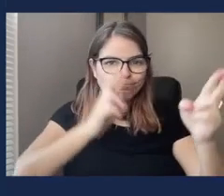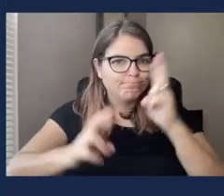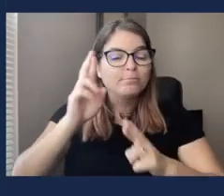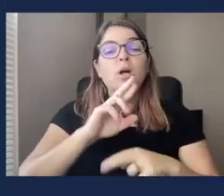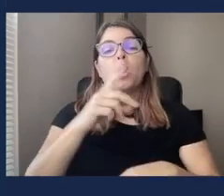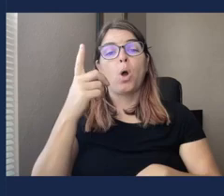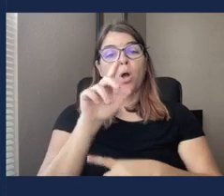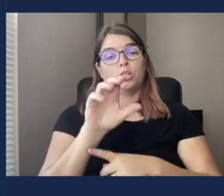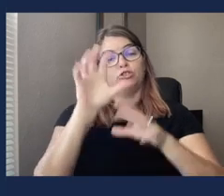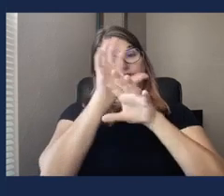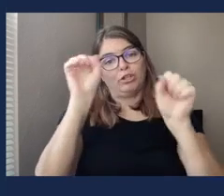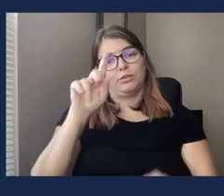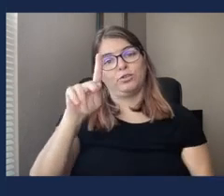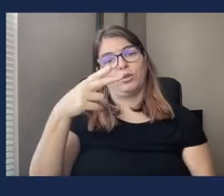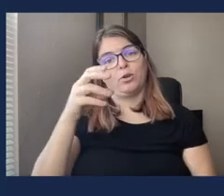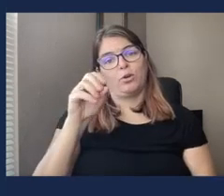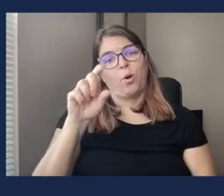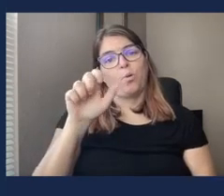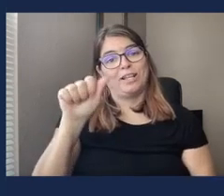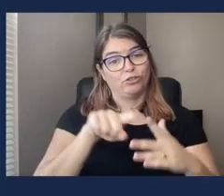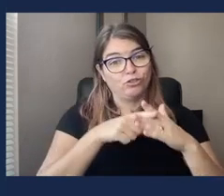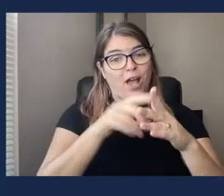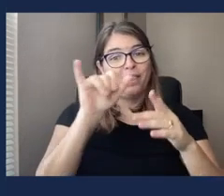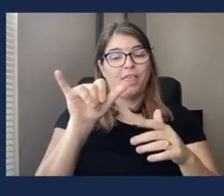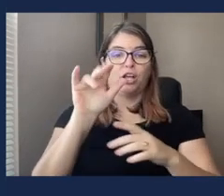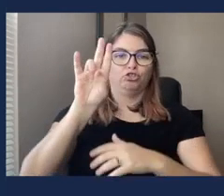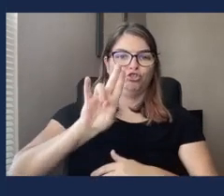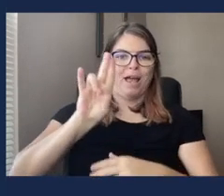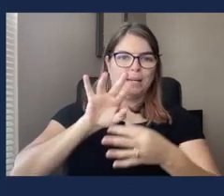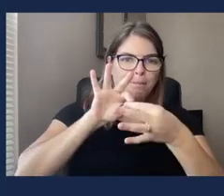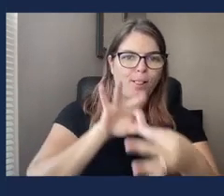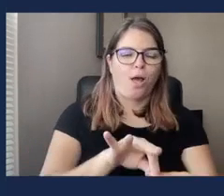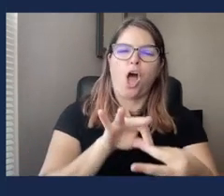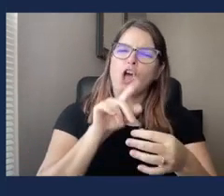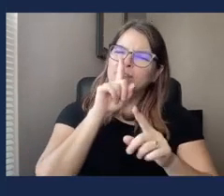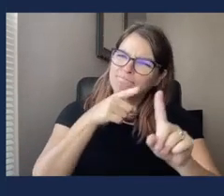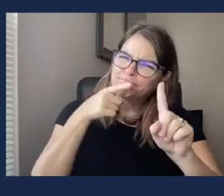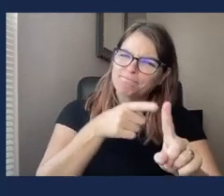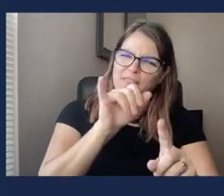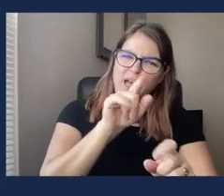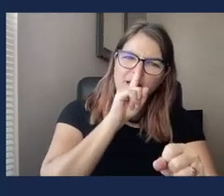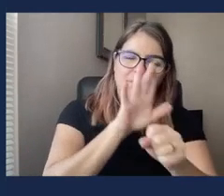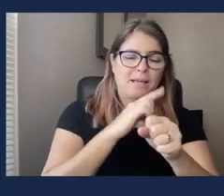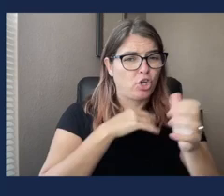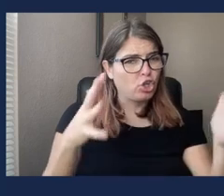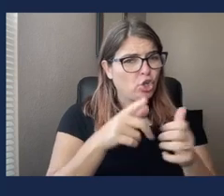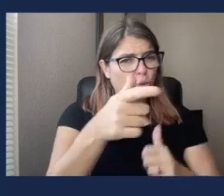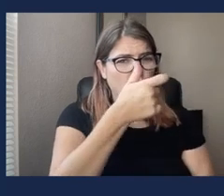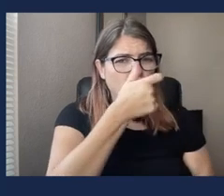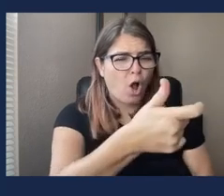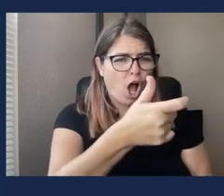Tritons Belong series, reiterating this commitment. And I want to encourage you to watch and listen to his important